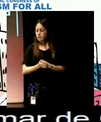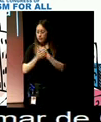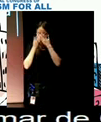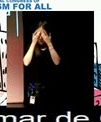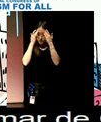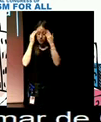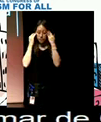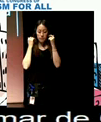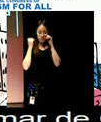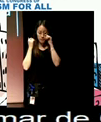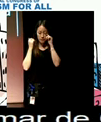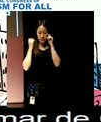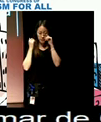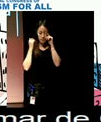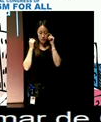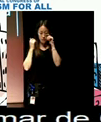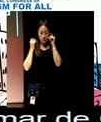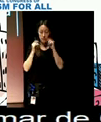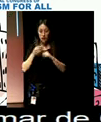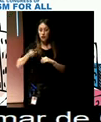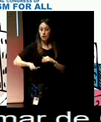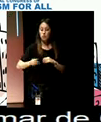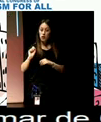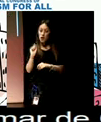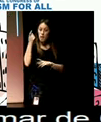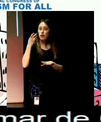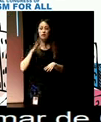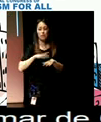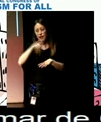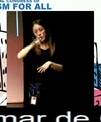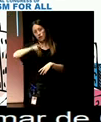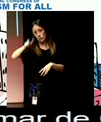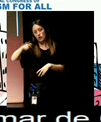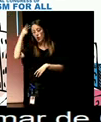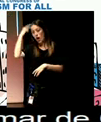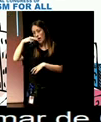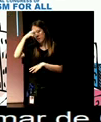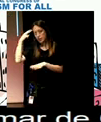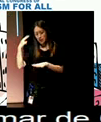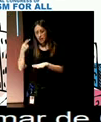Christianity, major Christianity tourist attractions. And because of this, Jesus